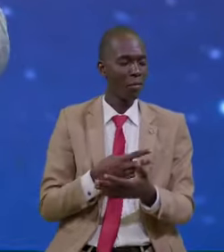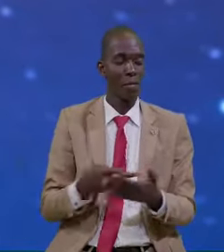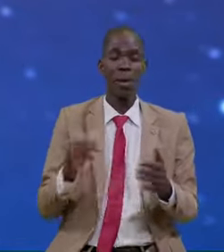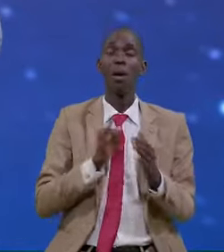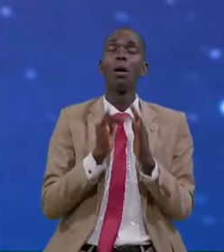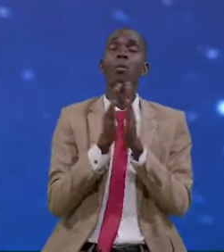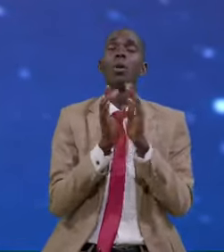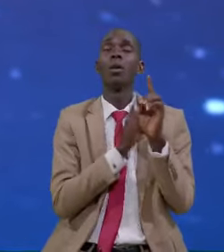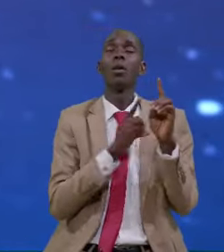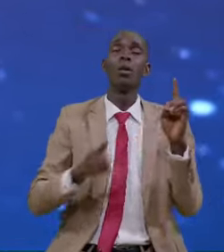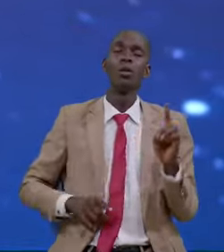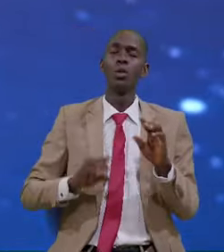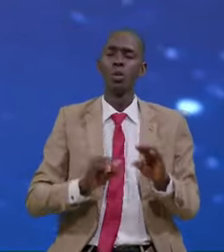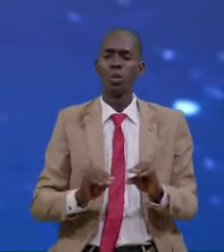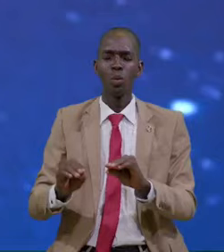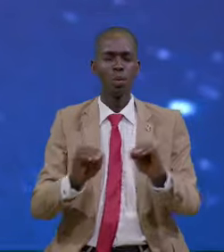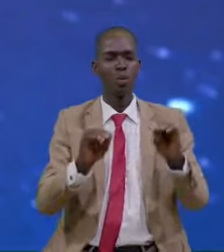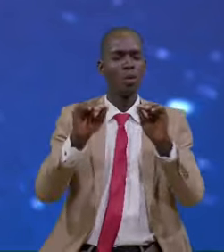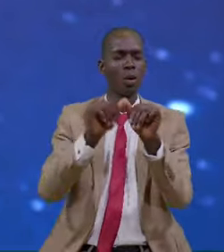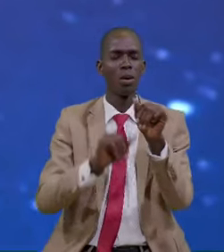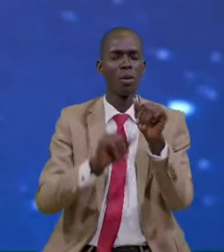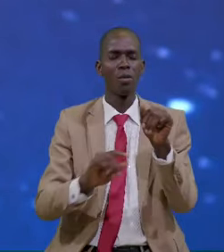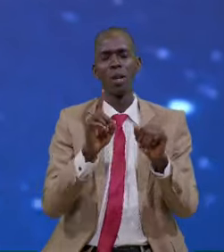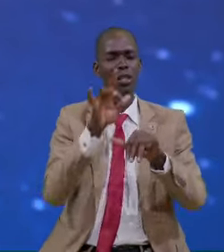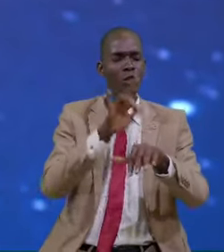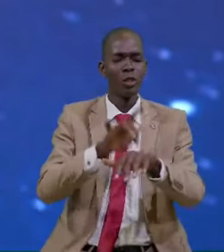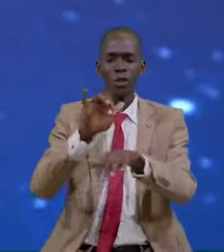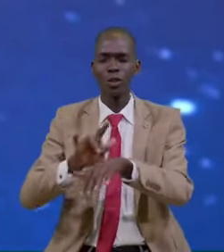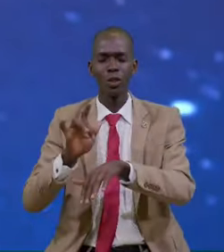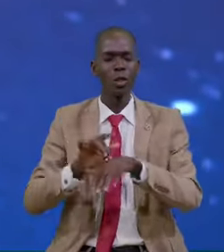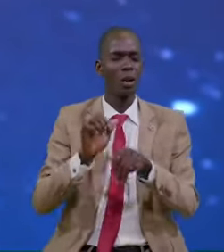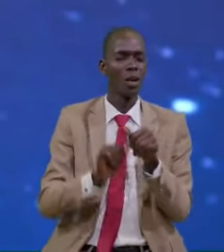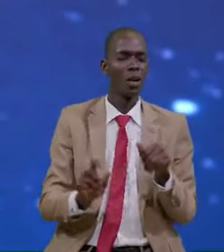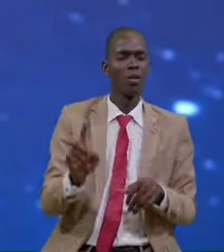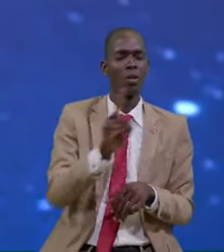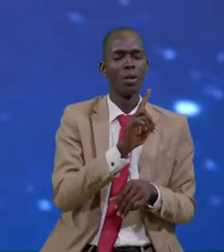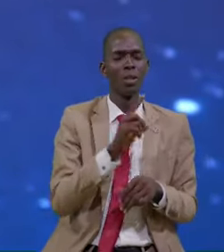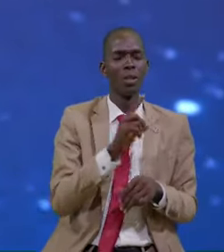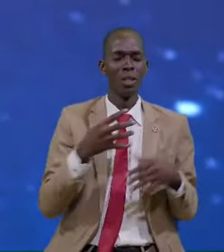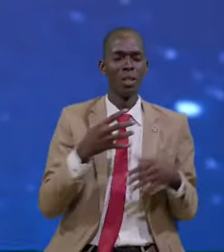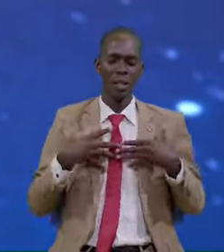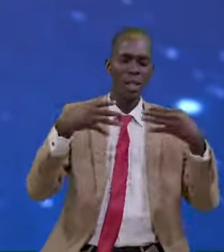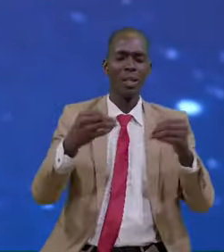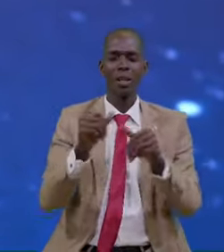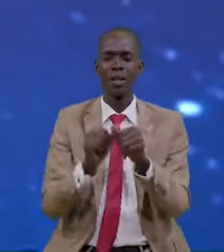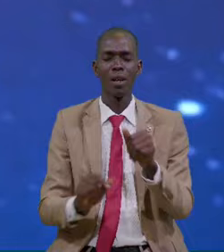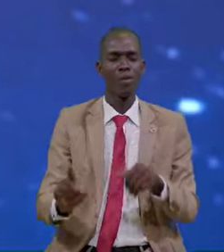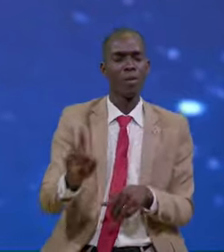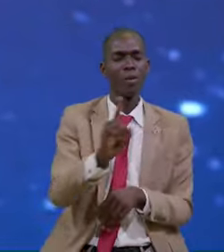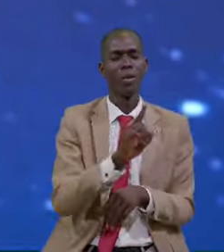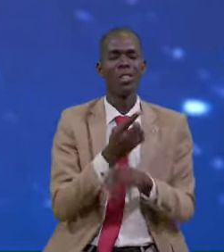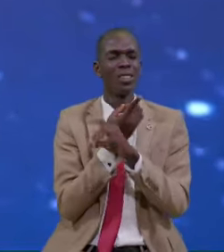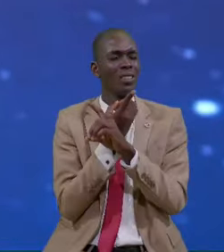Lord, go around, touch everyone, heal everyone,